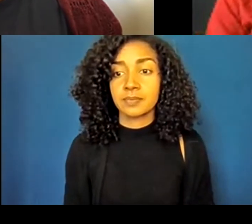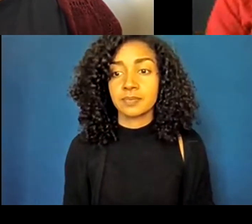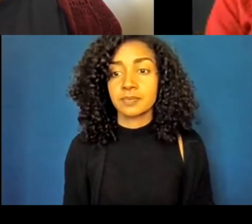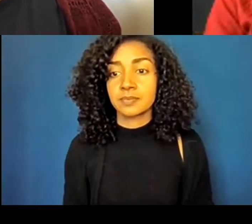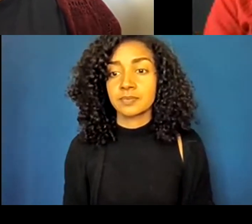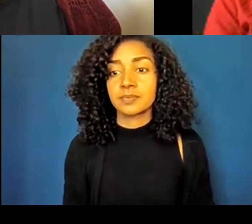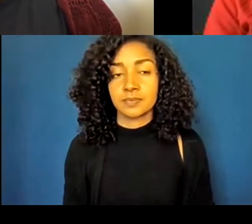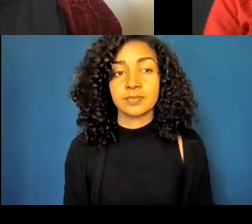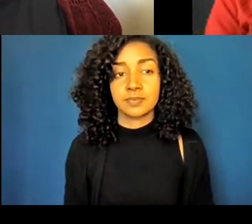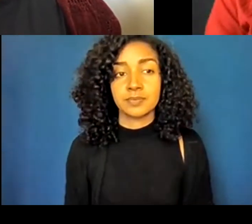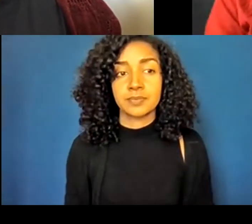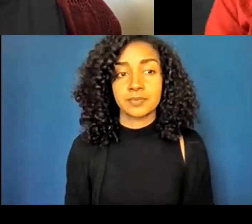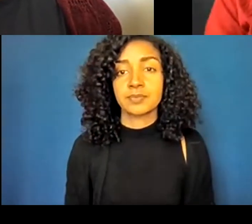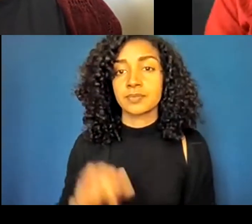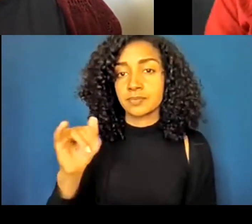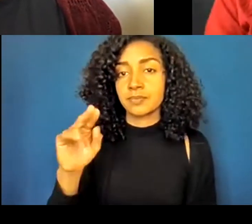Thank you.